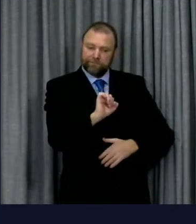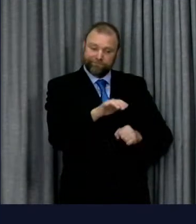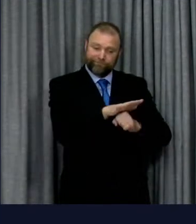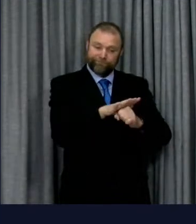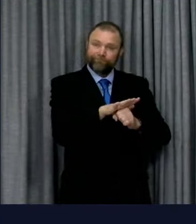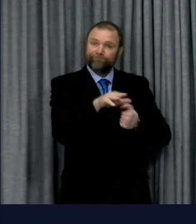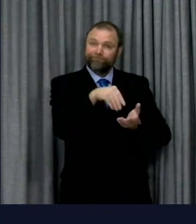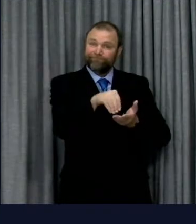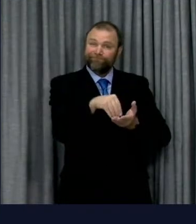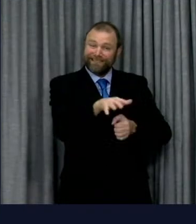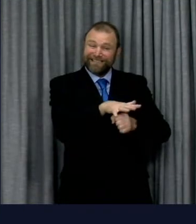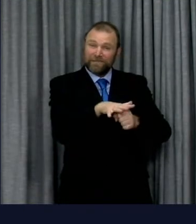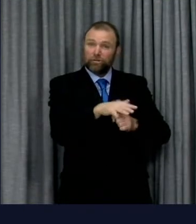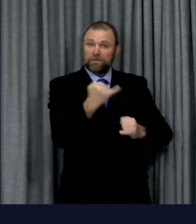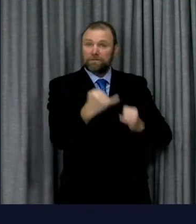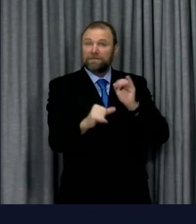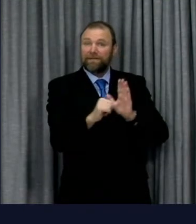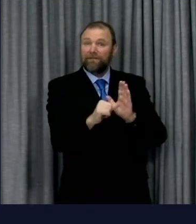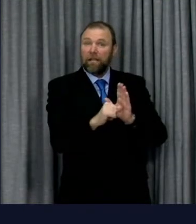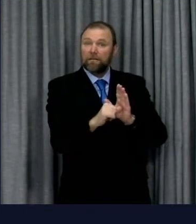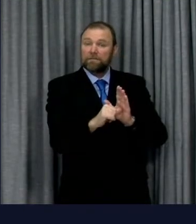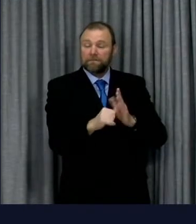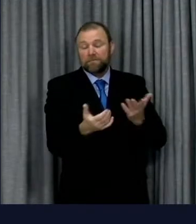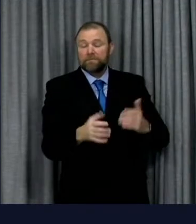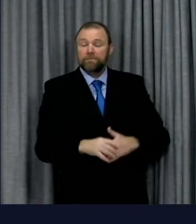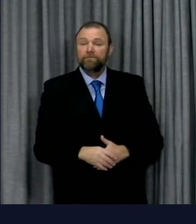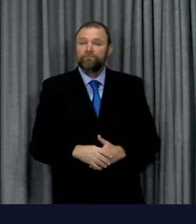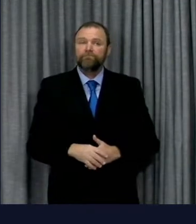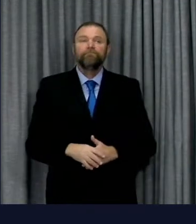them because of the Omicron wave.